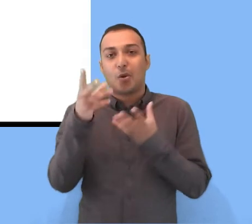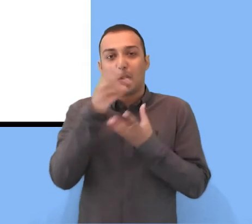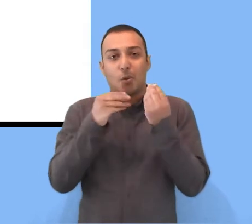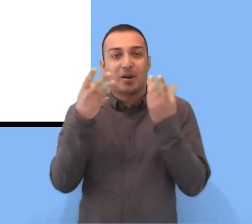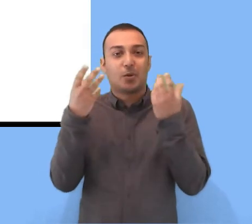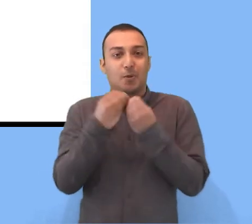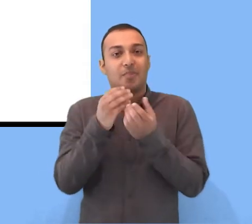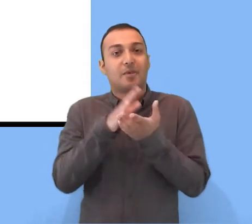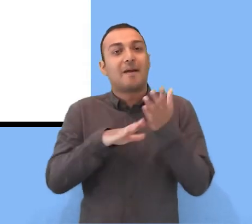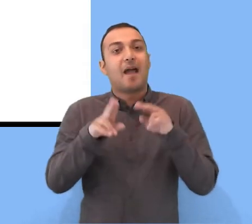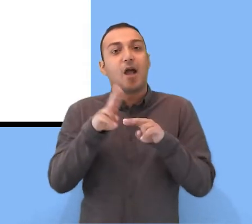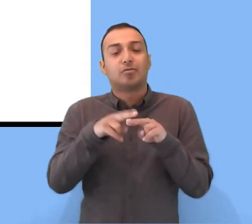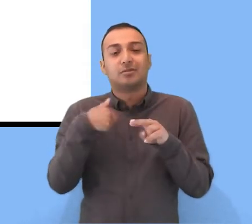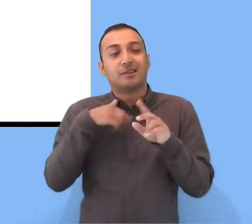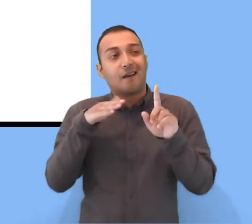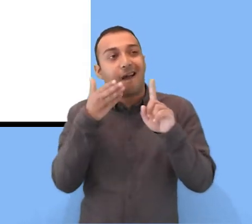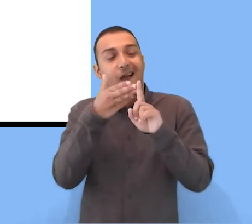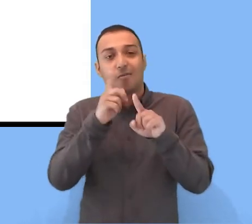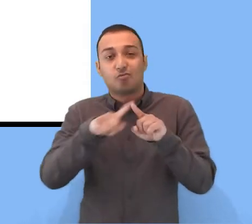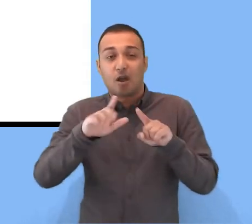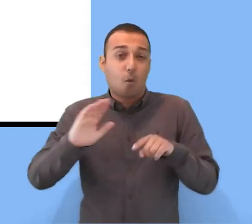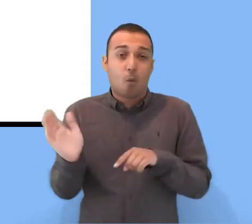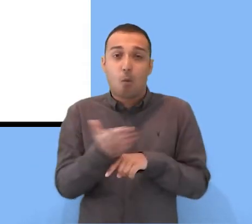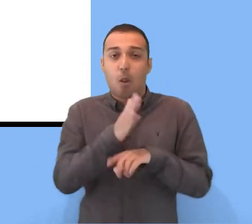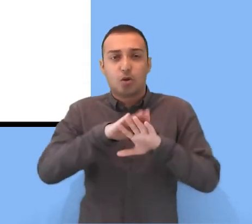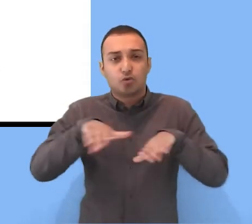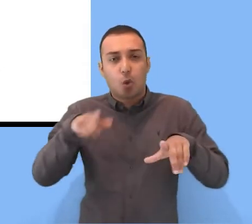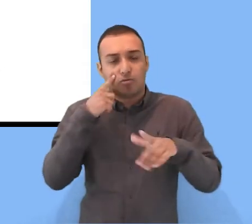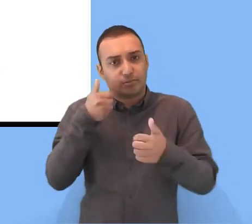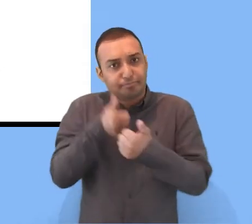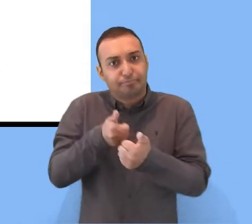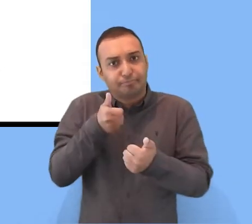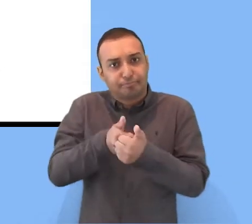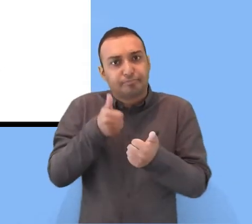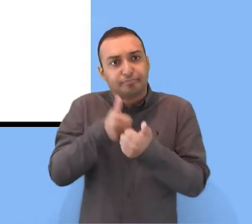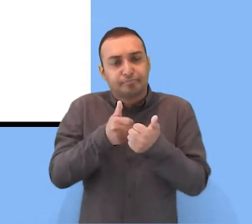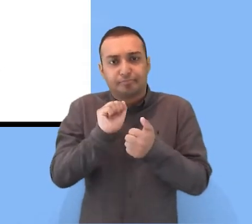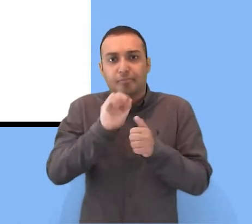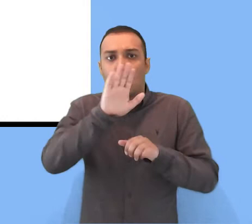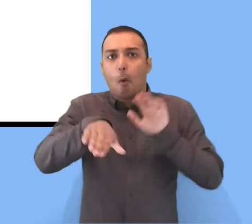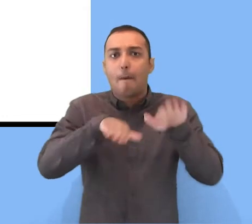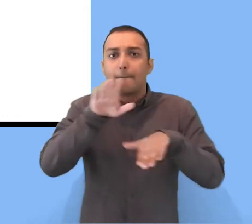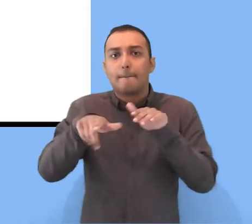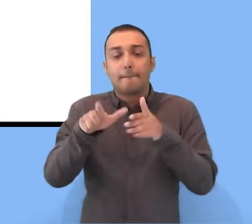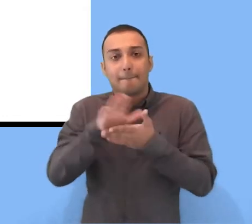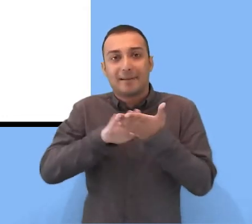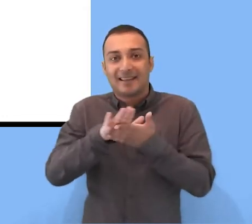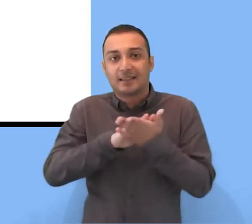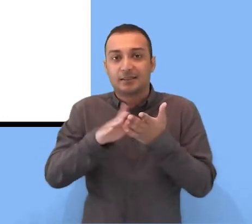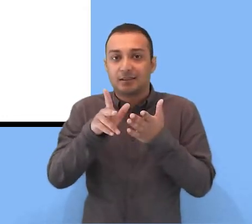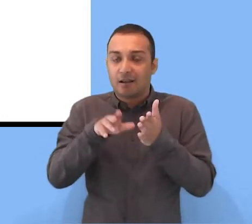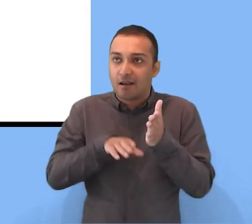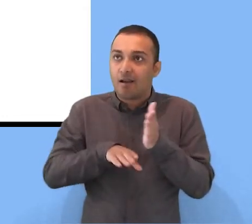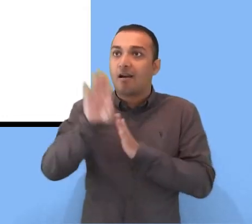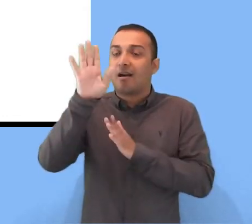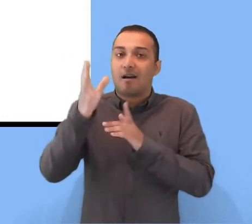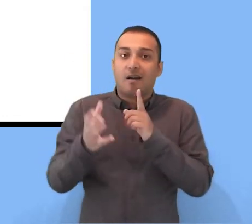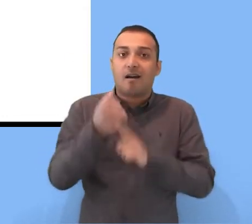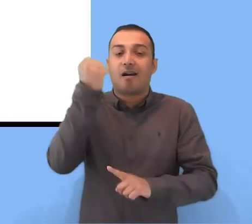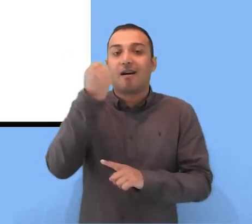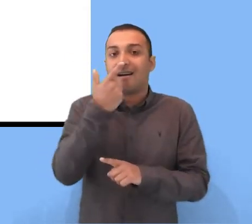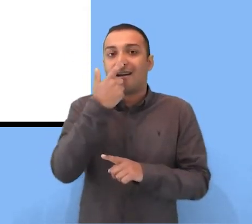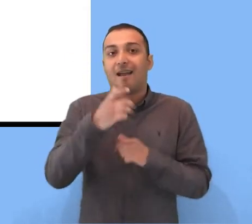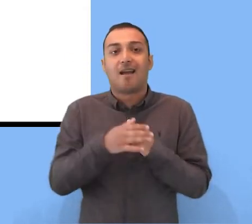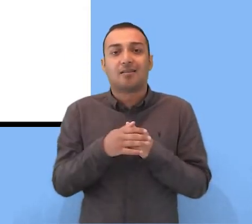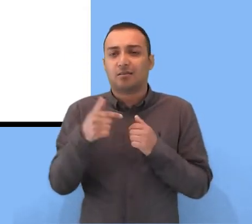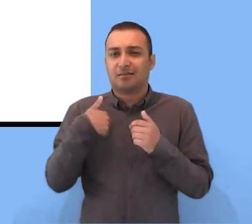every child is supported at home to fulfil their potential. And my route into this all was, as Helen